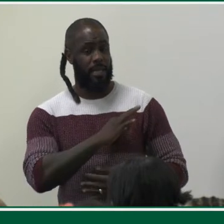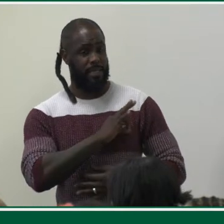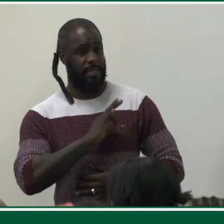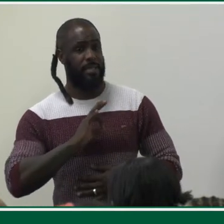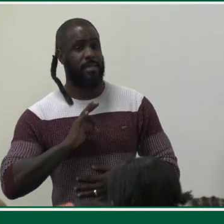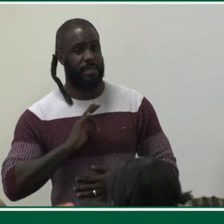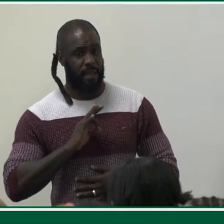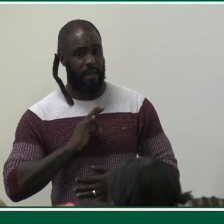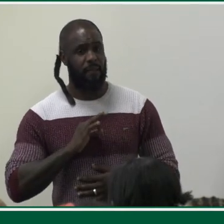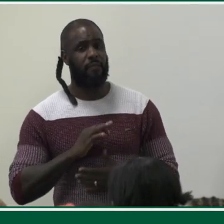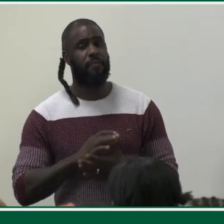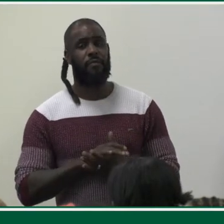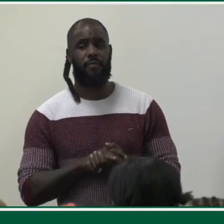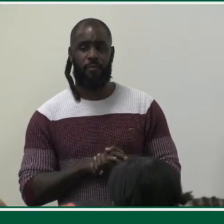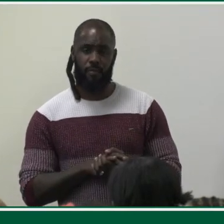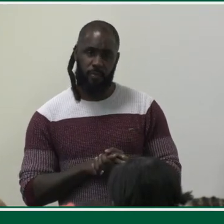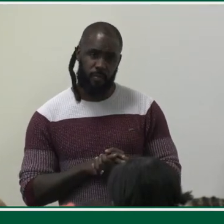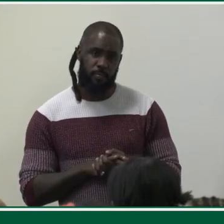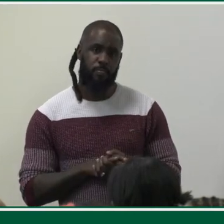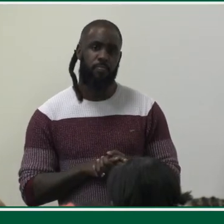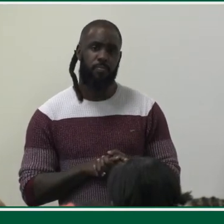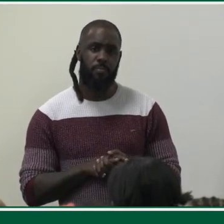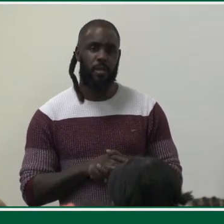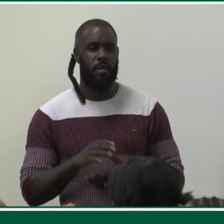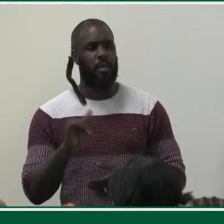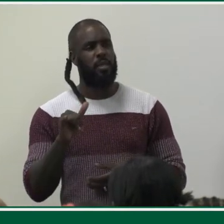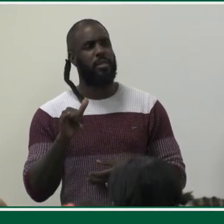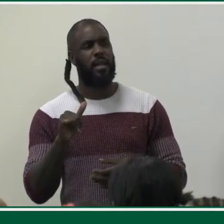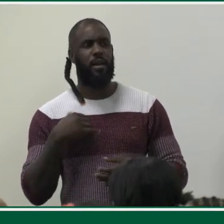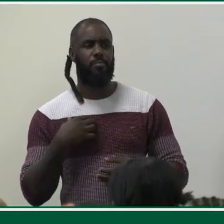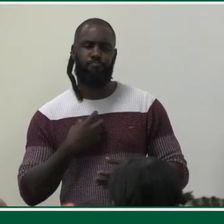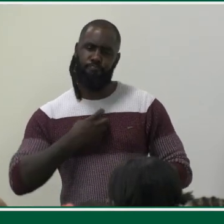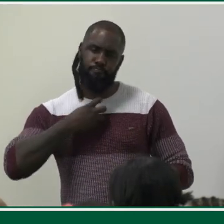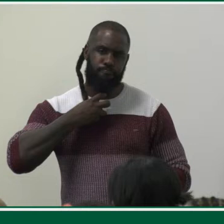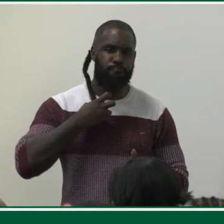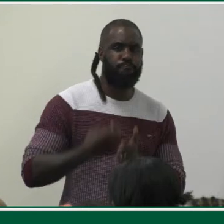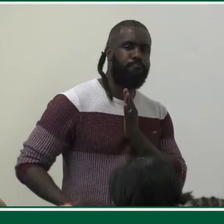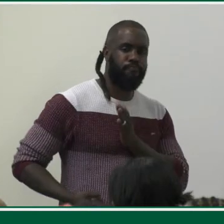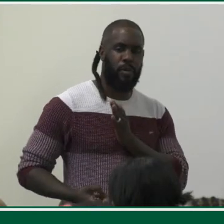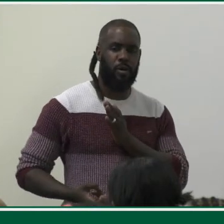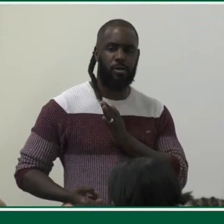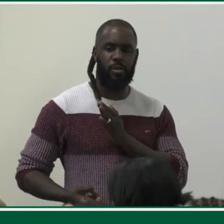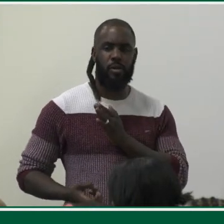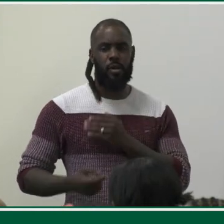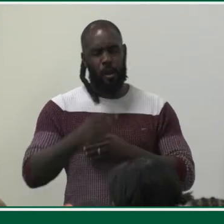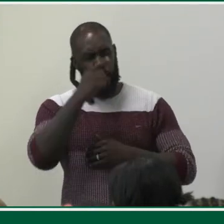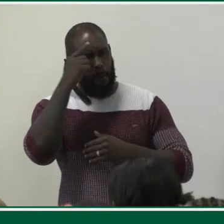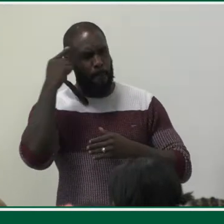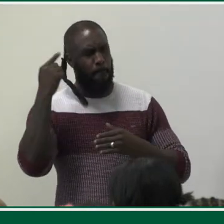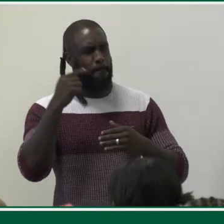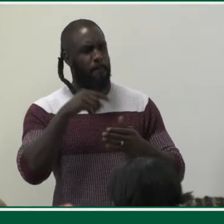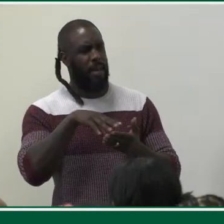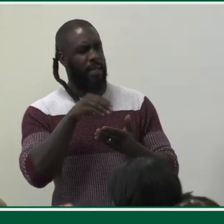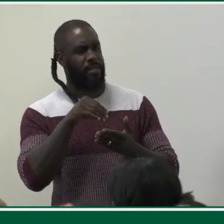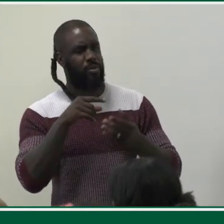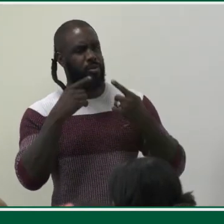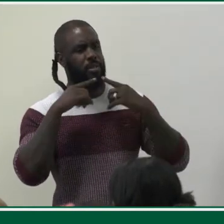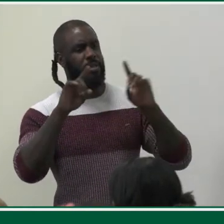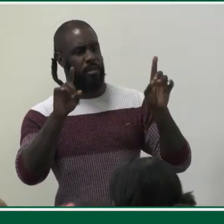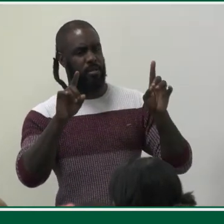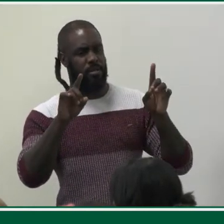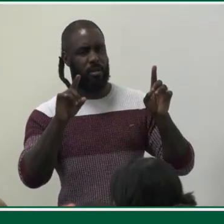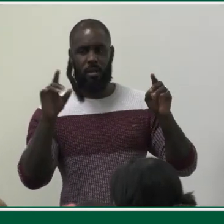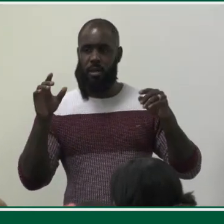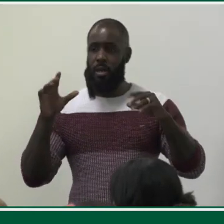faculty who are committed to the success of Black students. And as President Wood said,